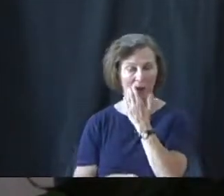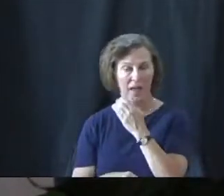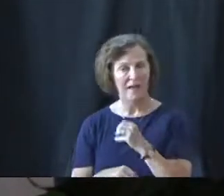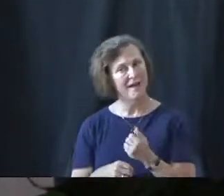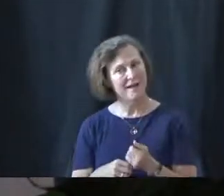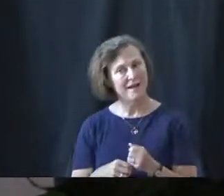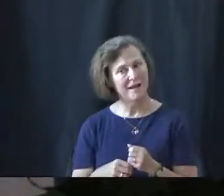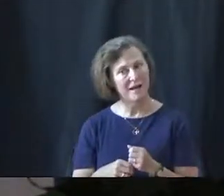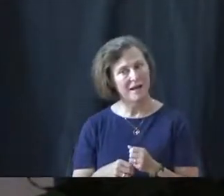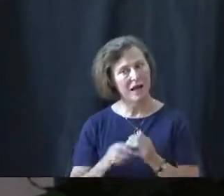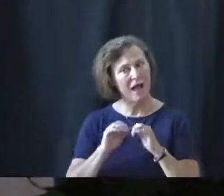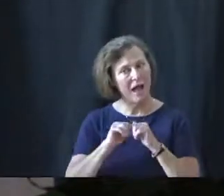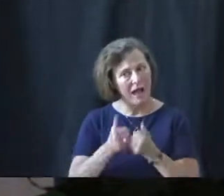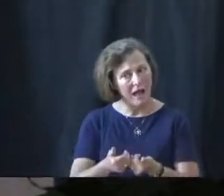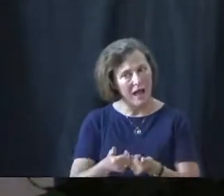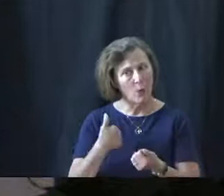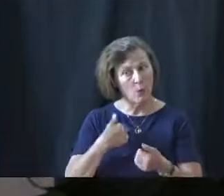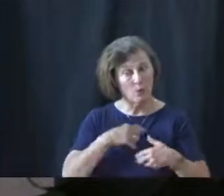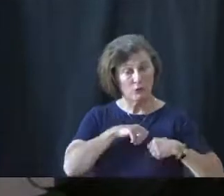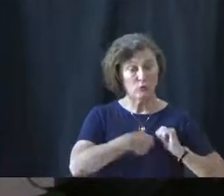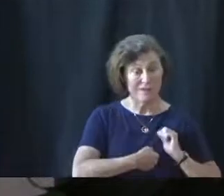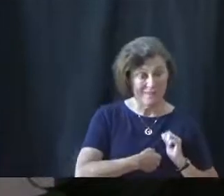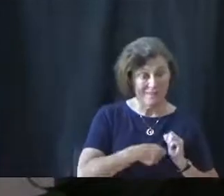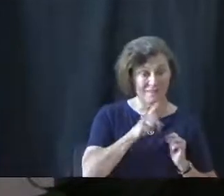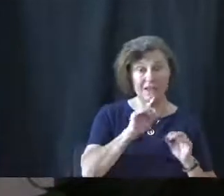How we grieve is how we live.